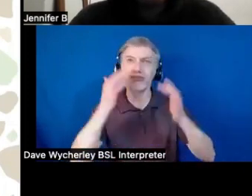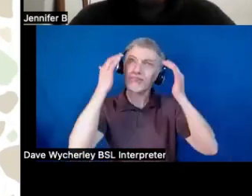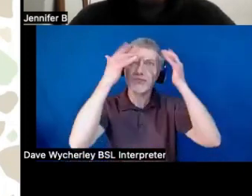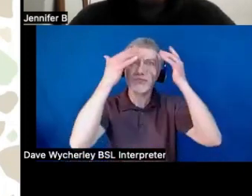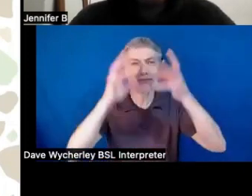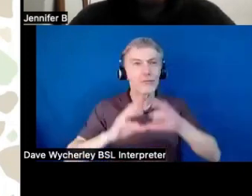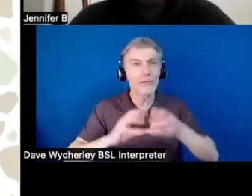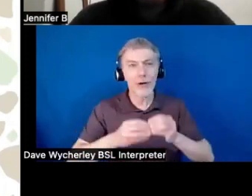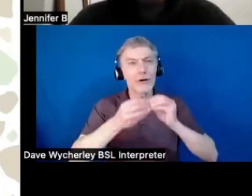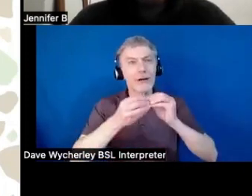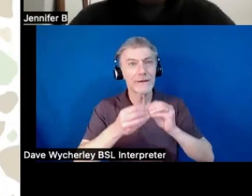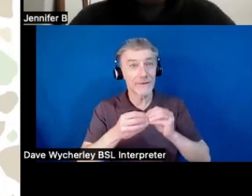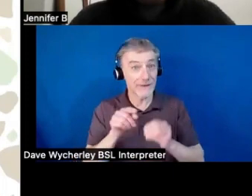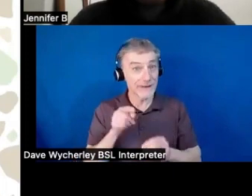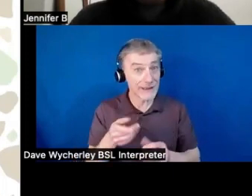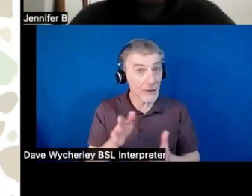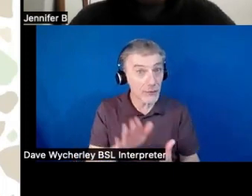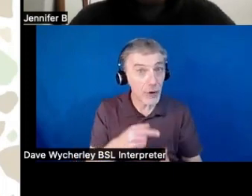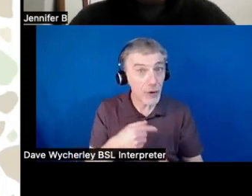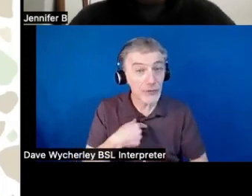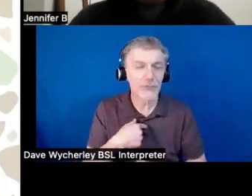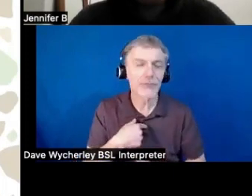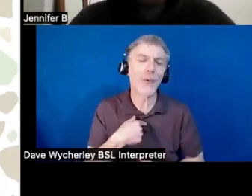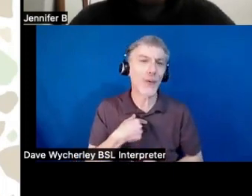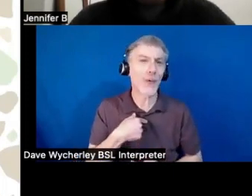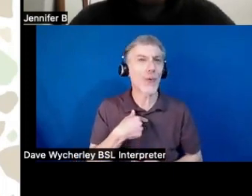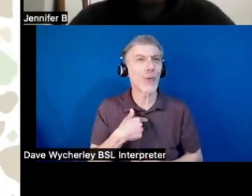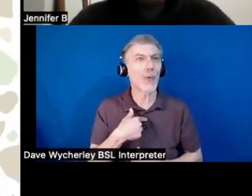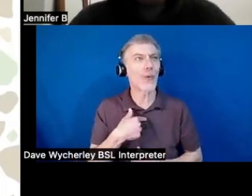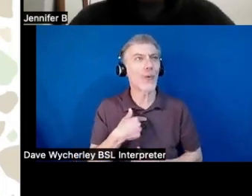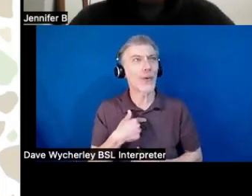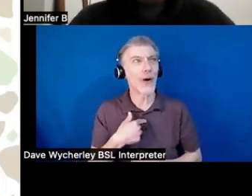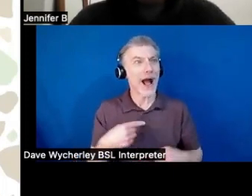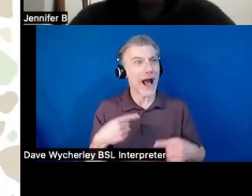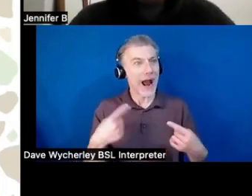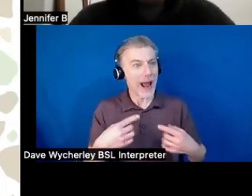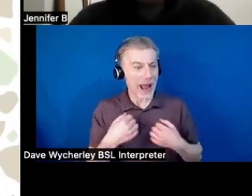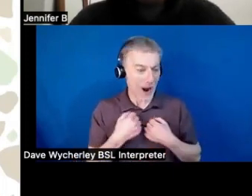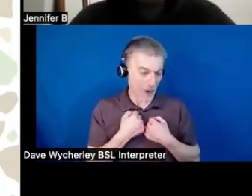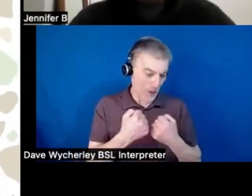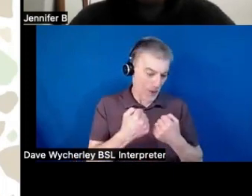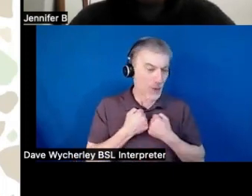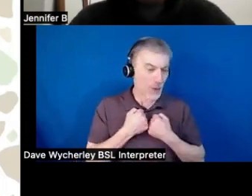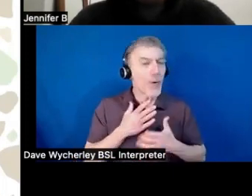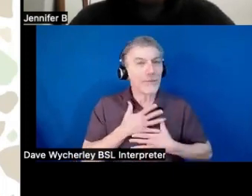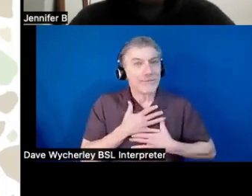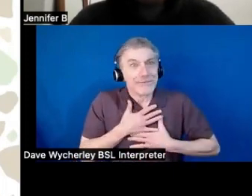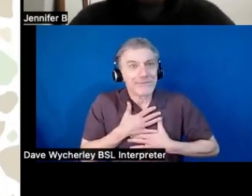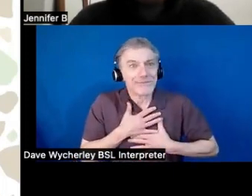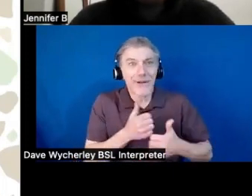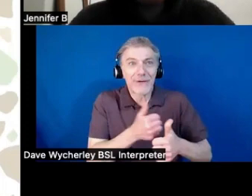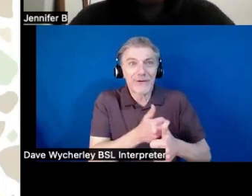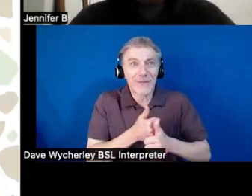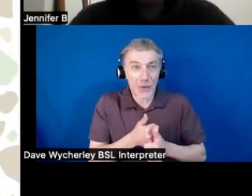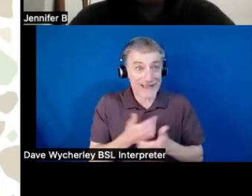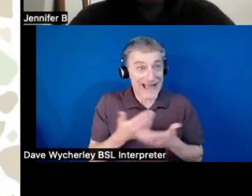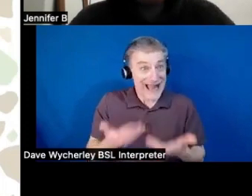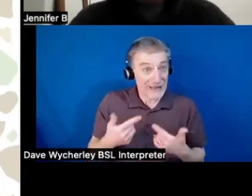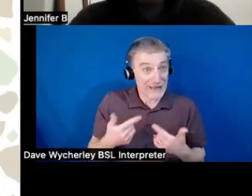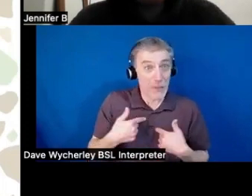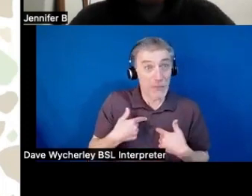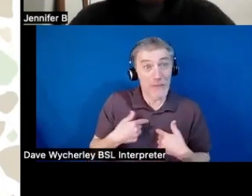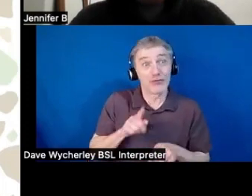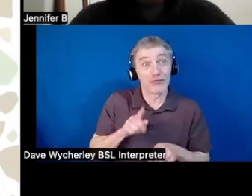find very supporting to my own practice, because there is, you know, at the moment I'm writing a novel and I feel like I've